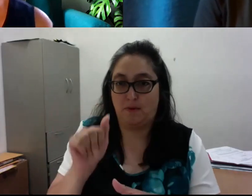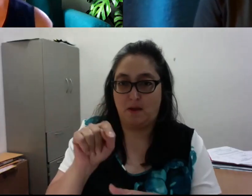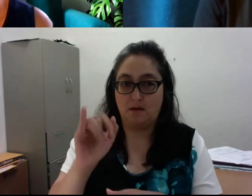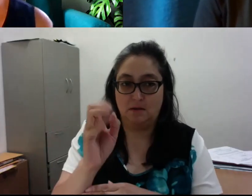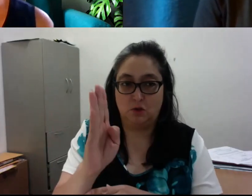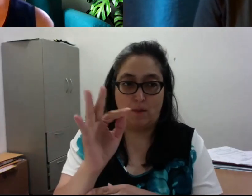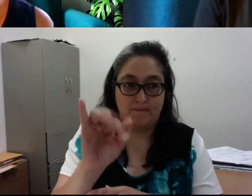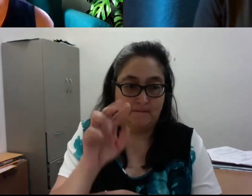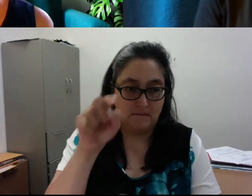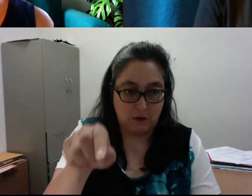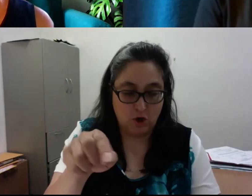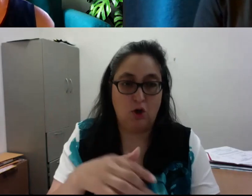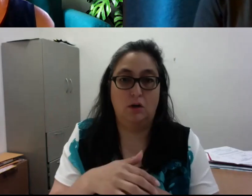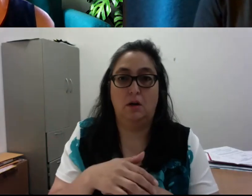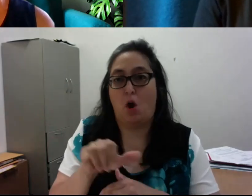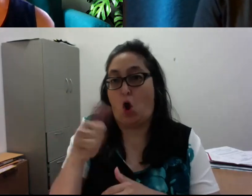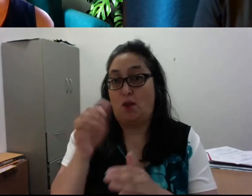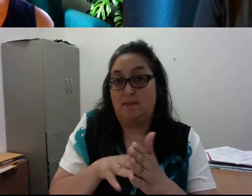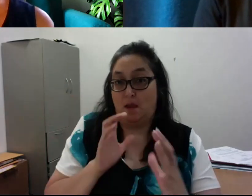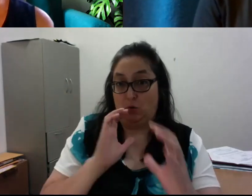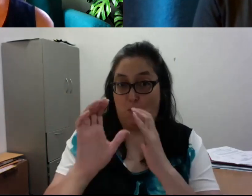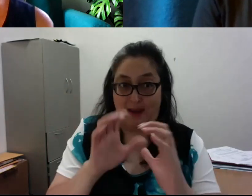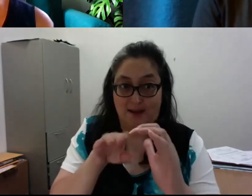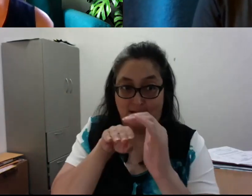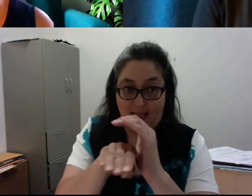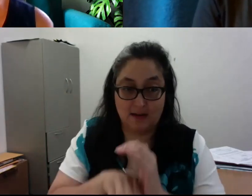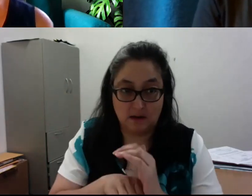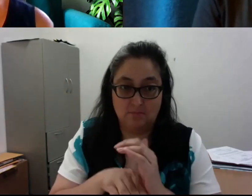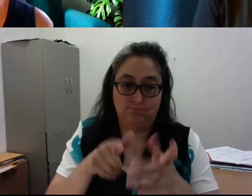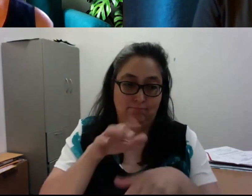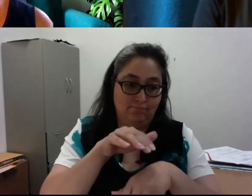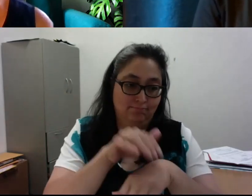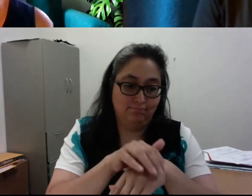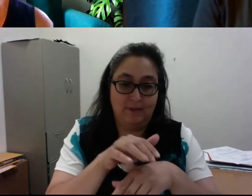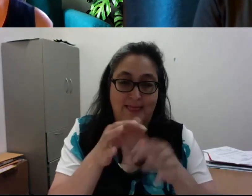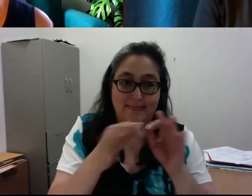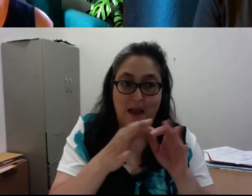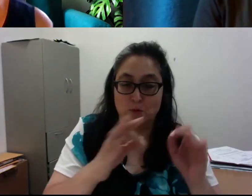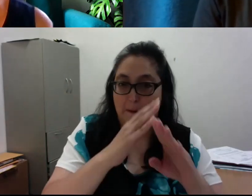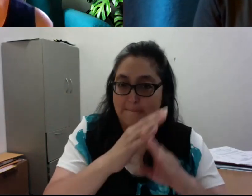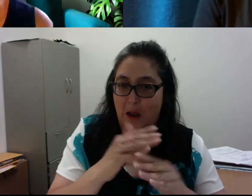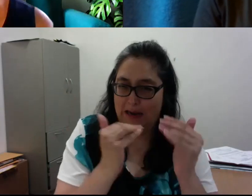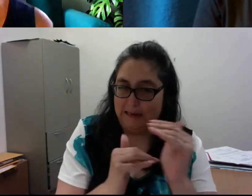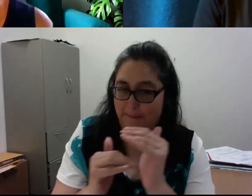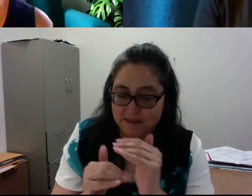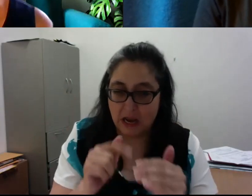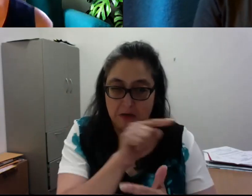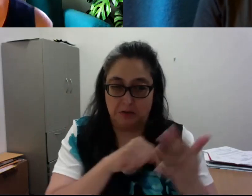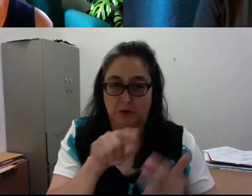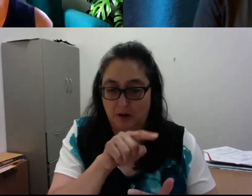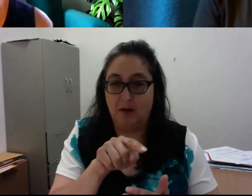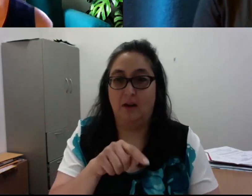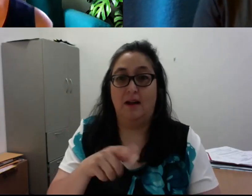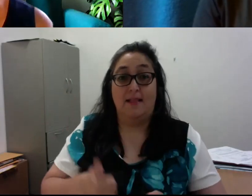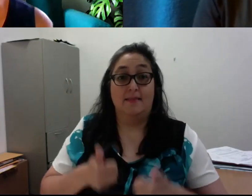saying about interpreter at job fairs. You know, other than communication access, there's